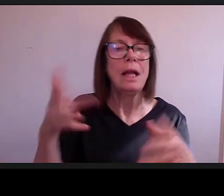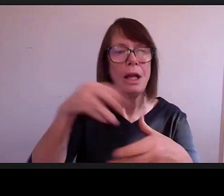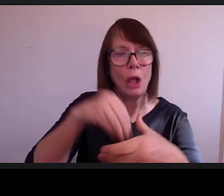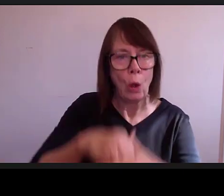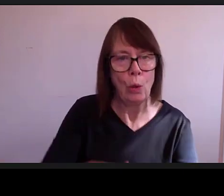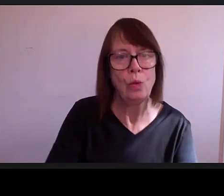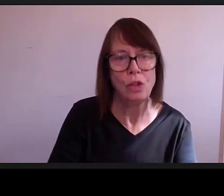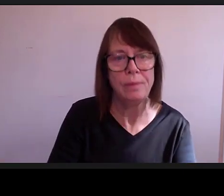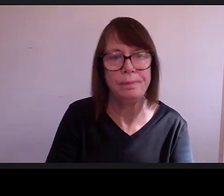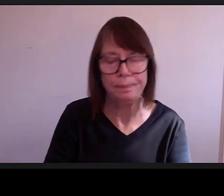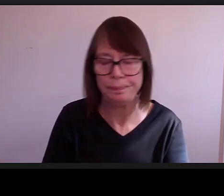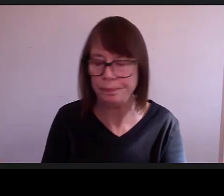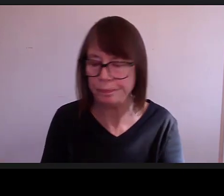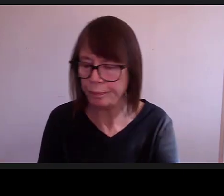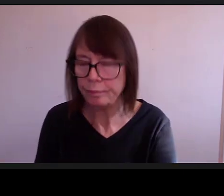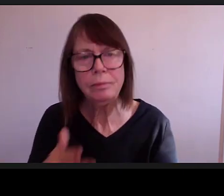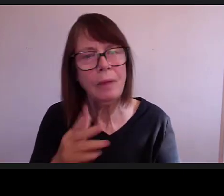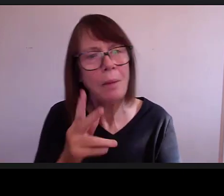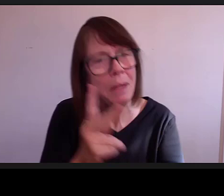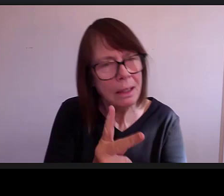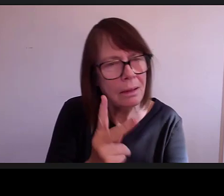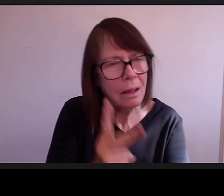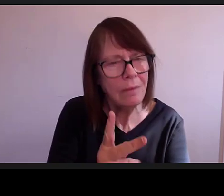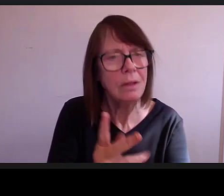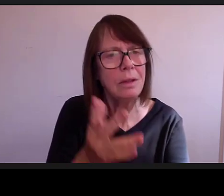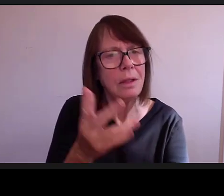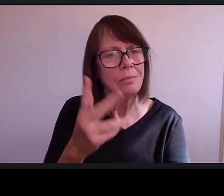themselves and to practice self-care.